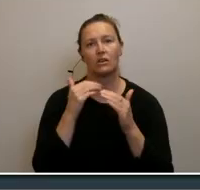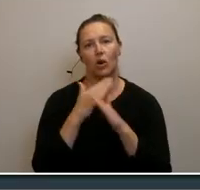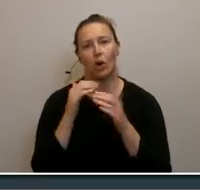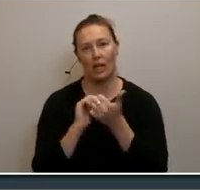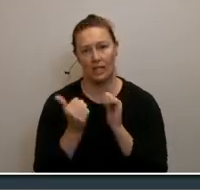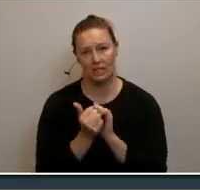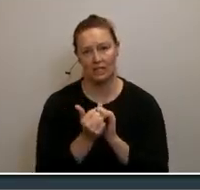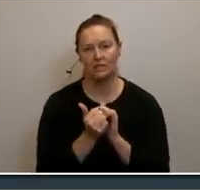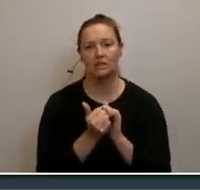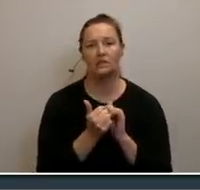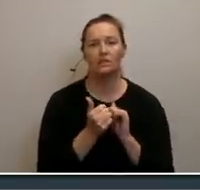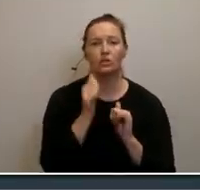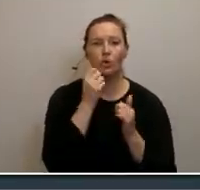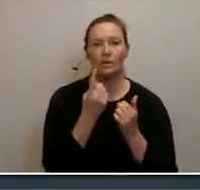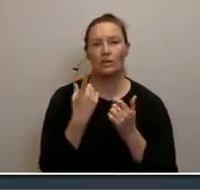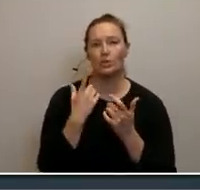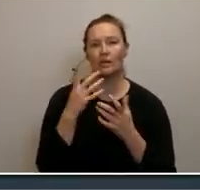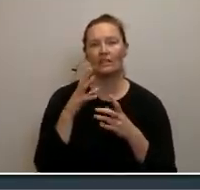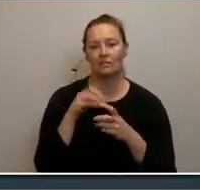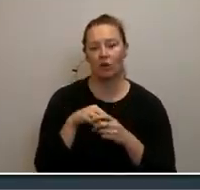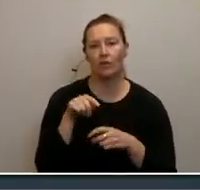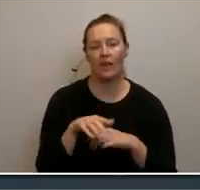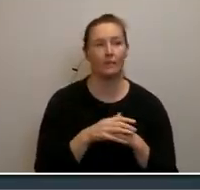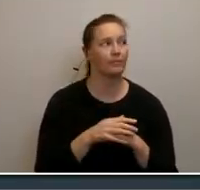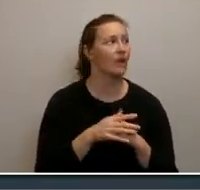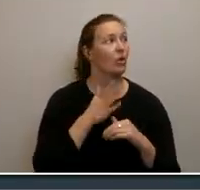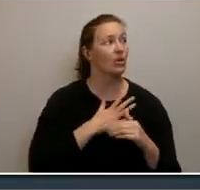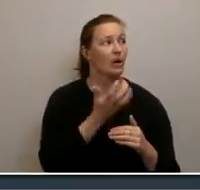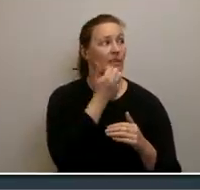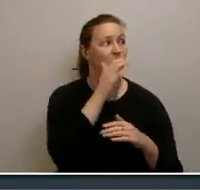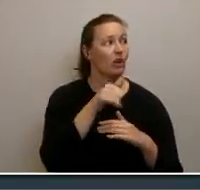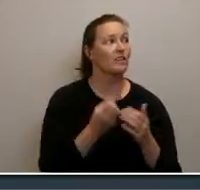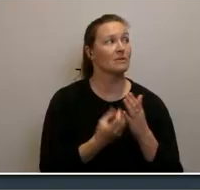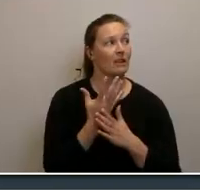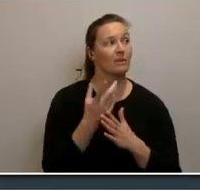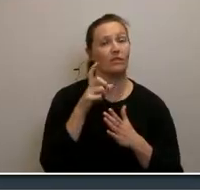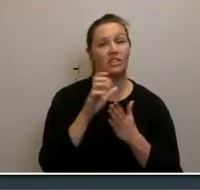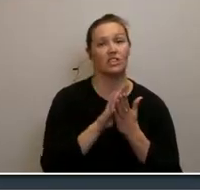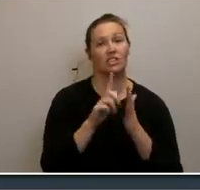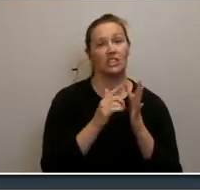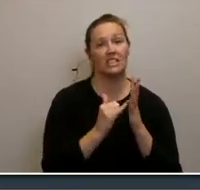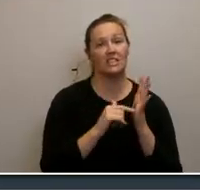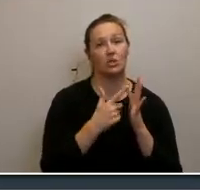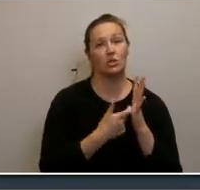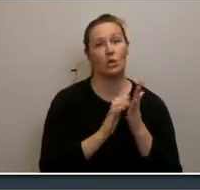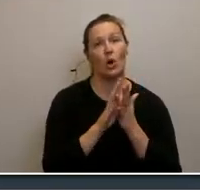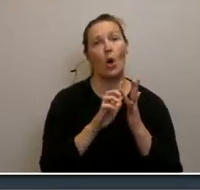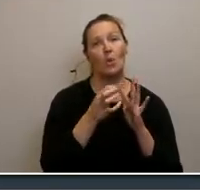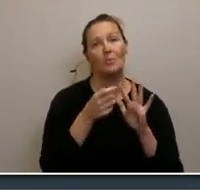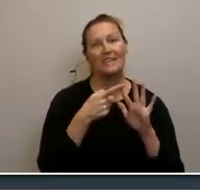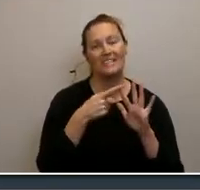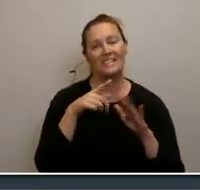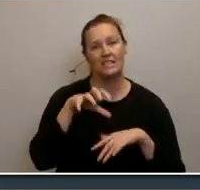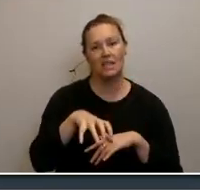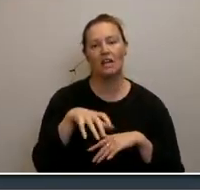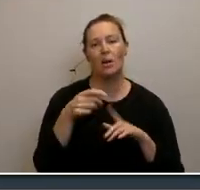Today we want to update you on the progress of the development at the Chester Hope site. I know that many of you have already been to the site, but it's